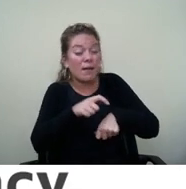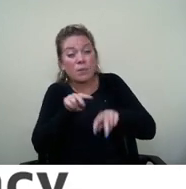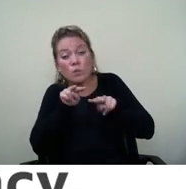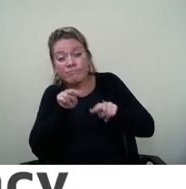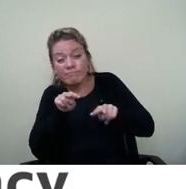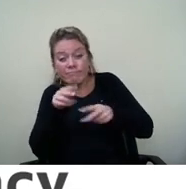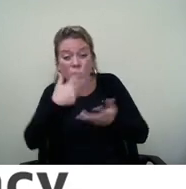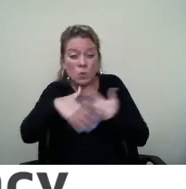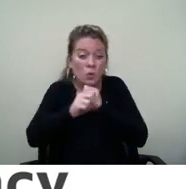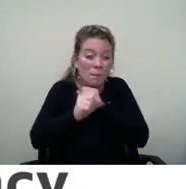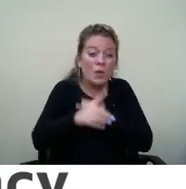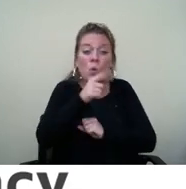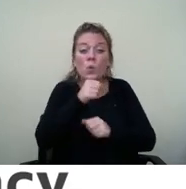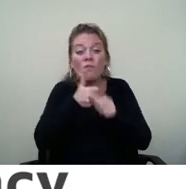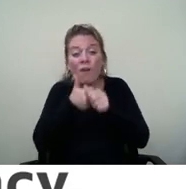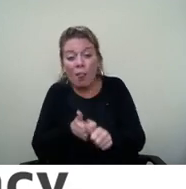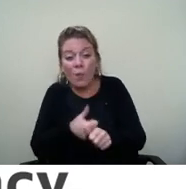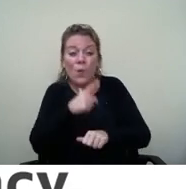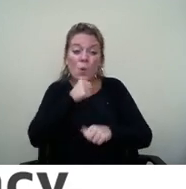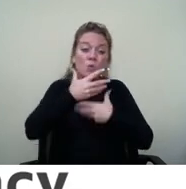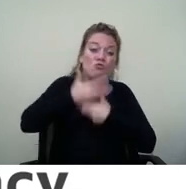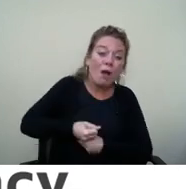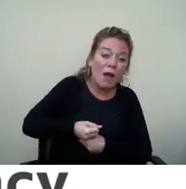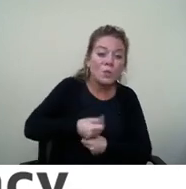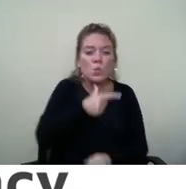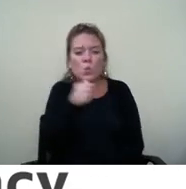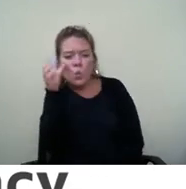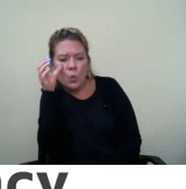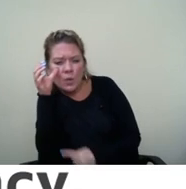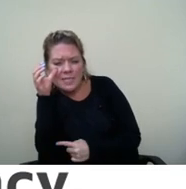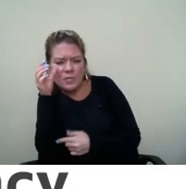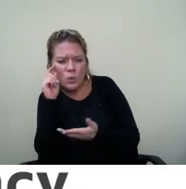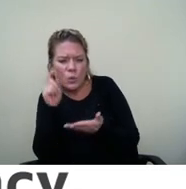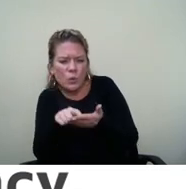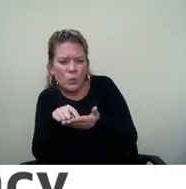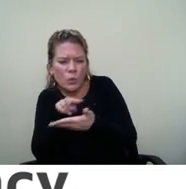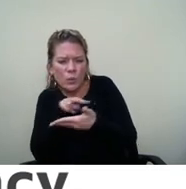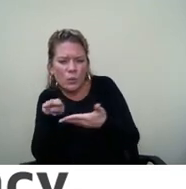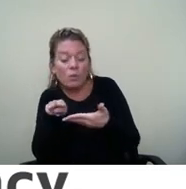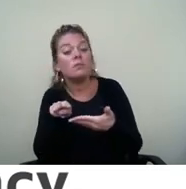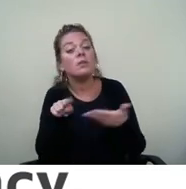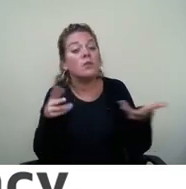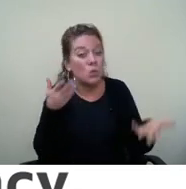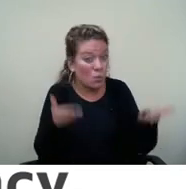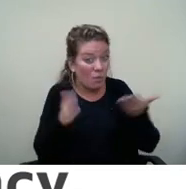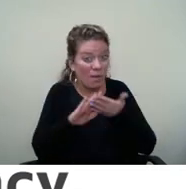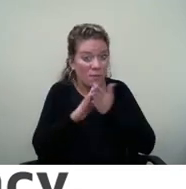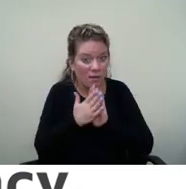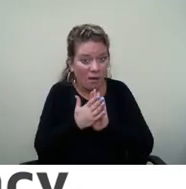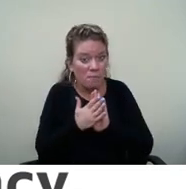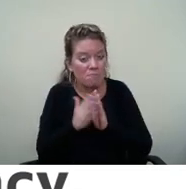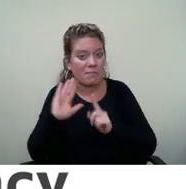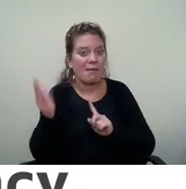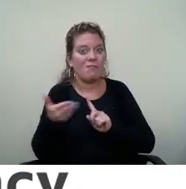you trust, who you listen to, you'll probably end up being convinced that the vaccine is a very